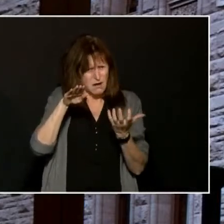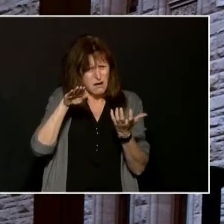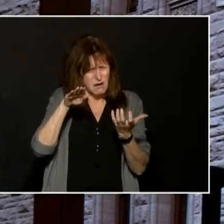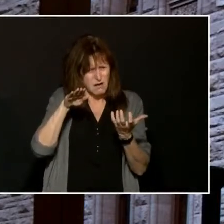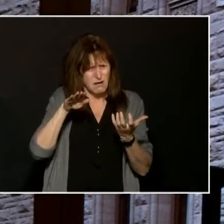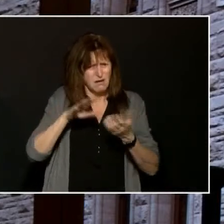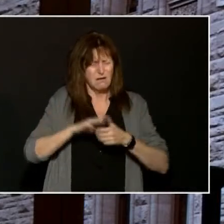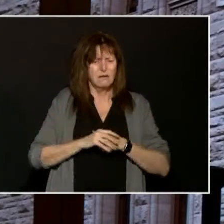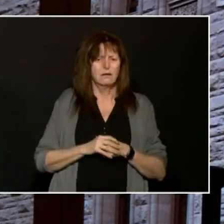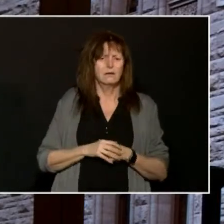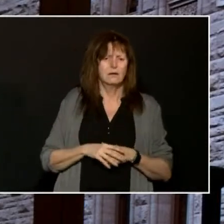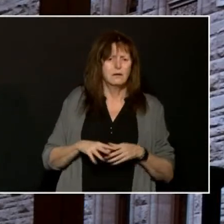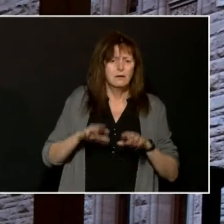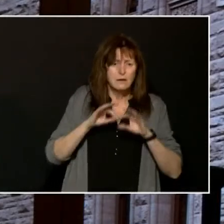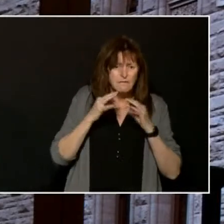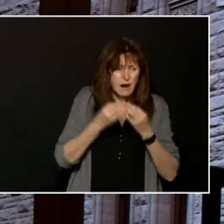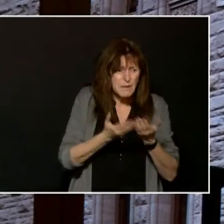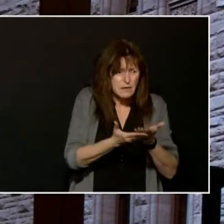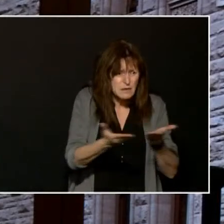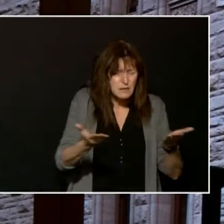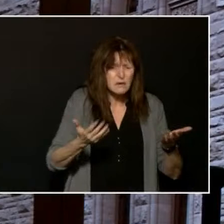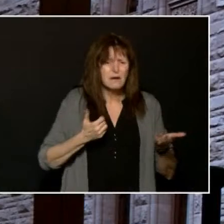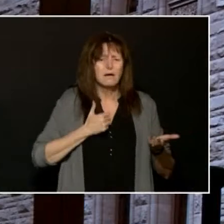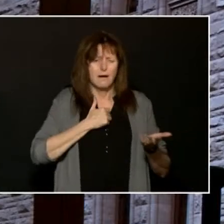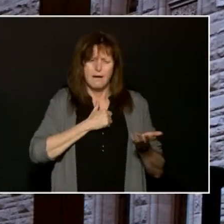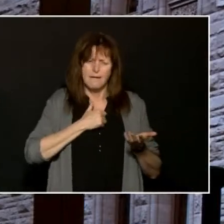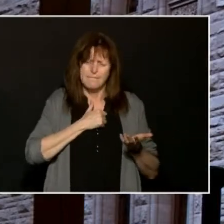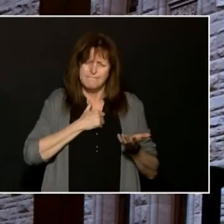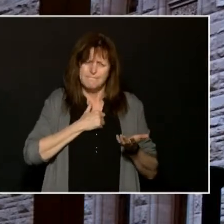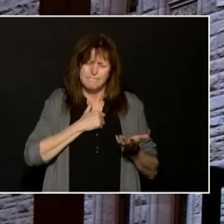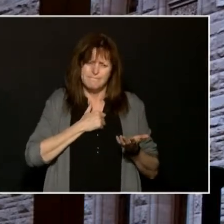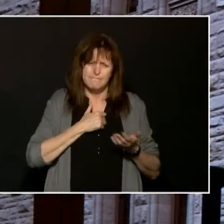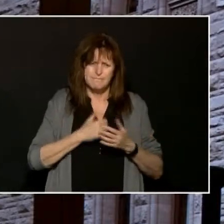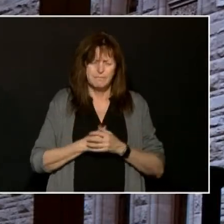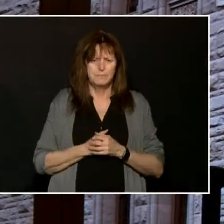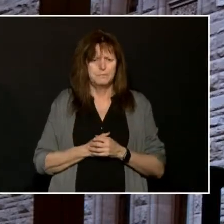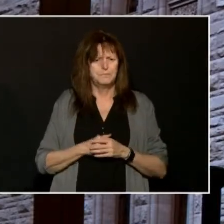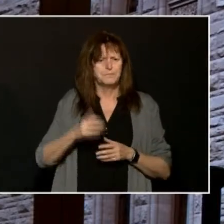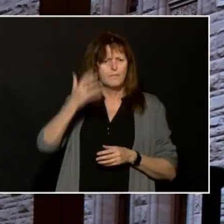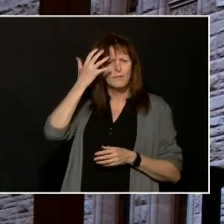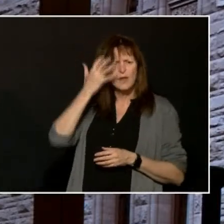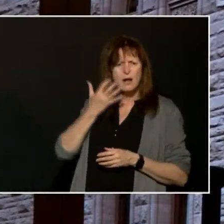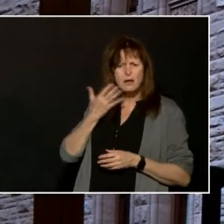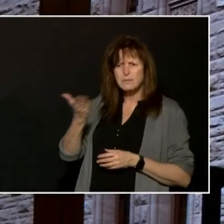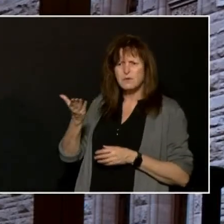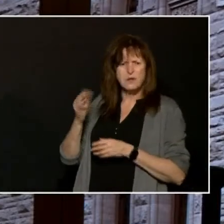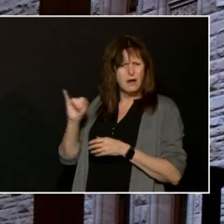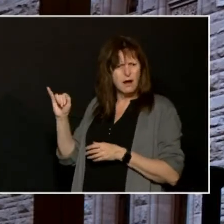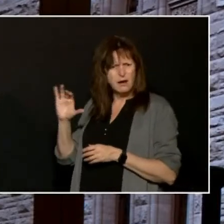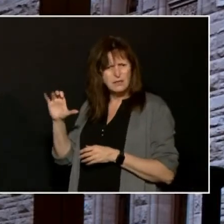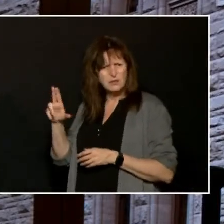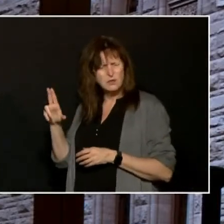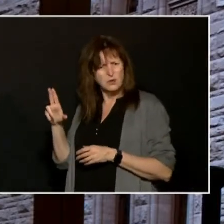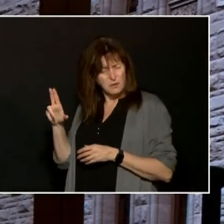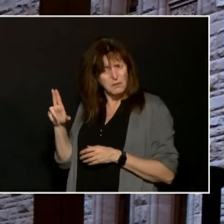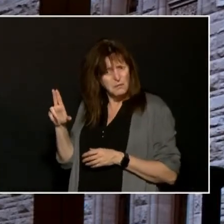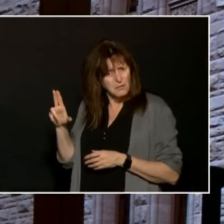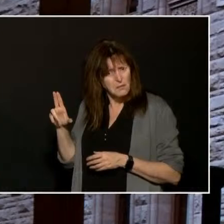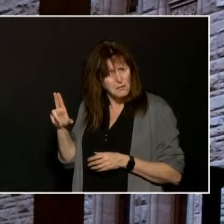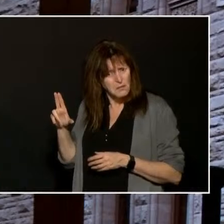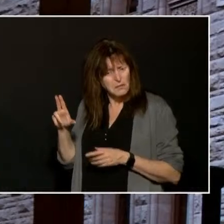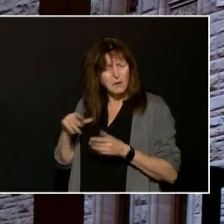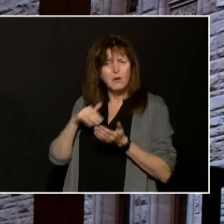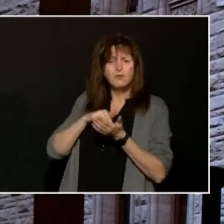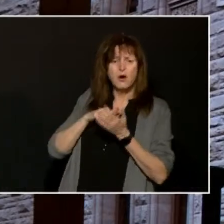caregivers. Hospitalizations in ICU, and this has been an interesting one to look at. As Dr. Brown has alluded to, we have to look at how the numbers